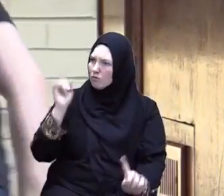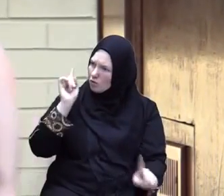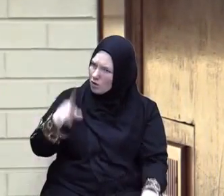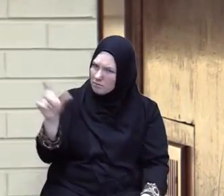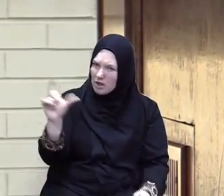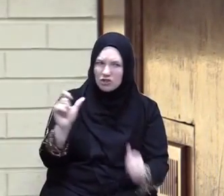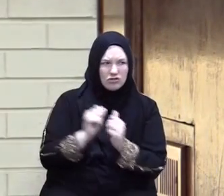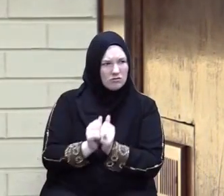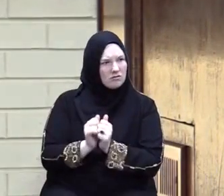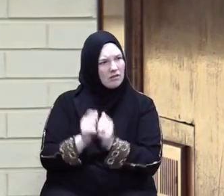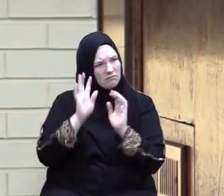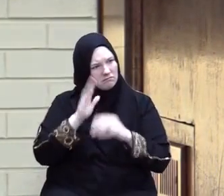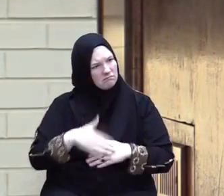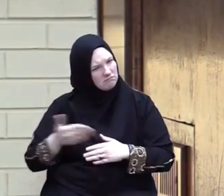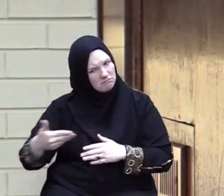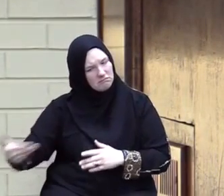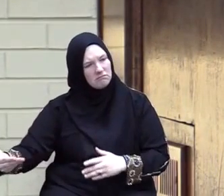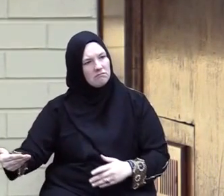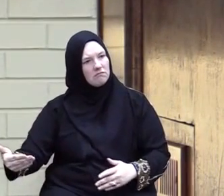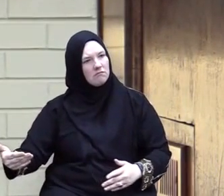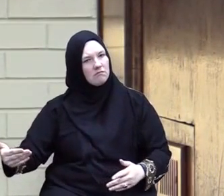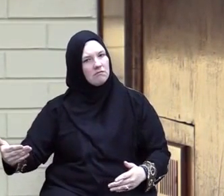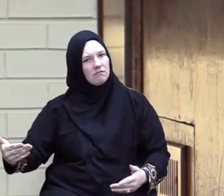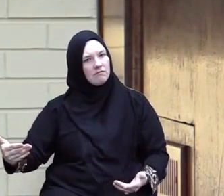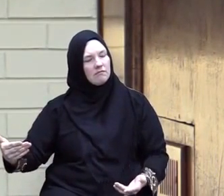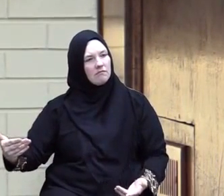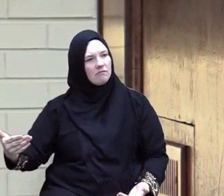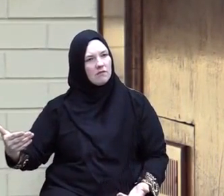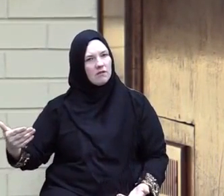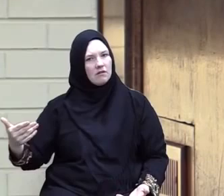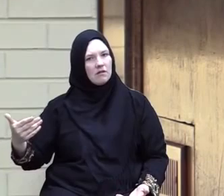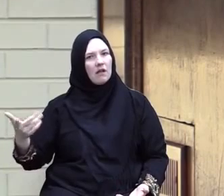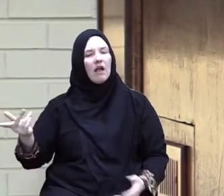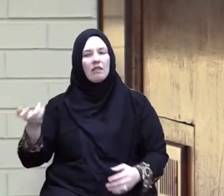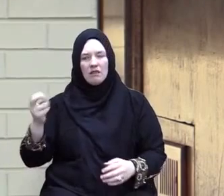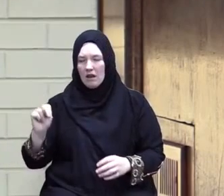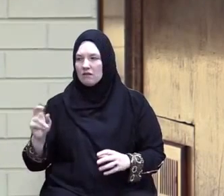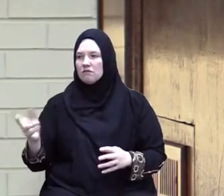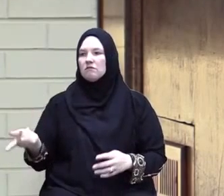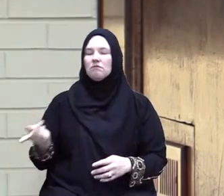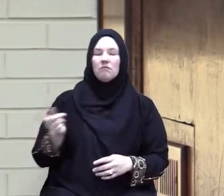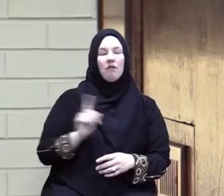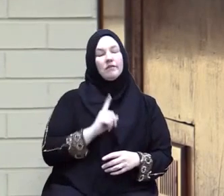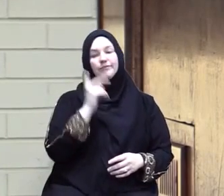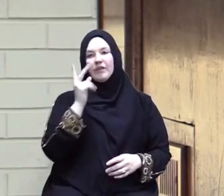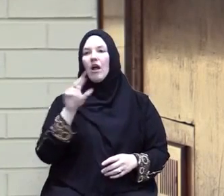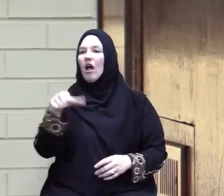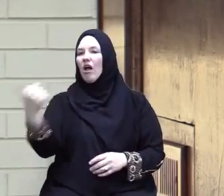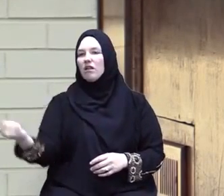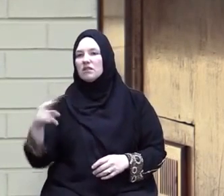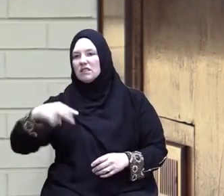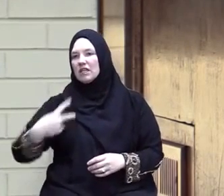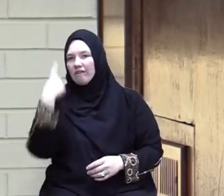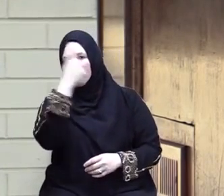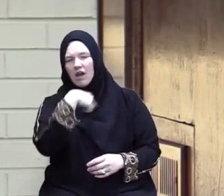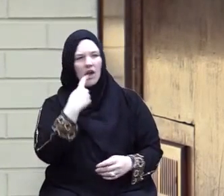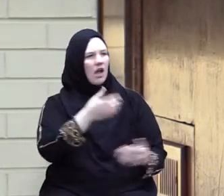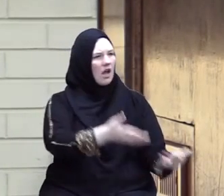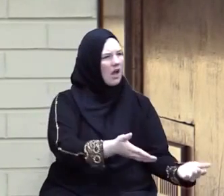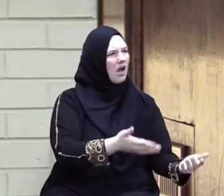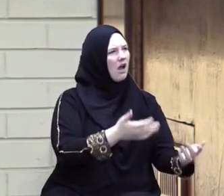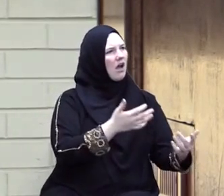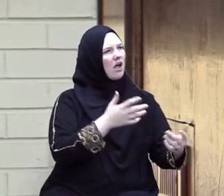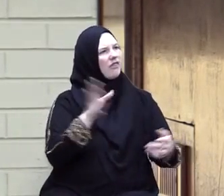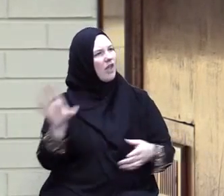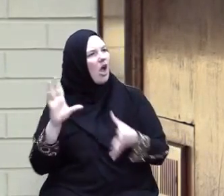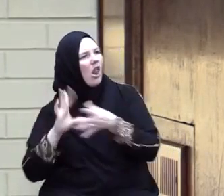go to the disbelievers and say, haven't we been with you? We have supported you. We gave you the secrets of the Muslims.